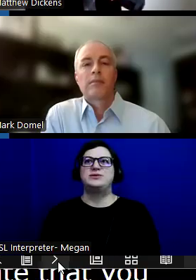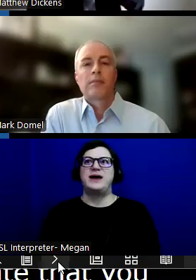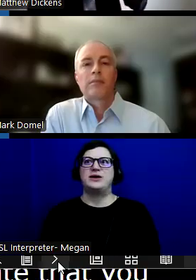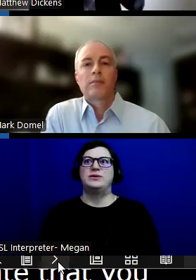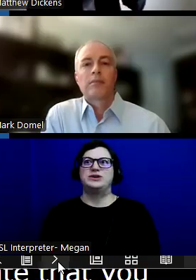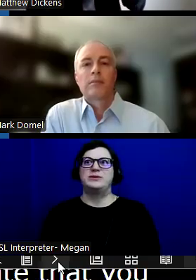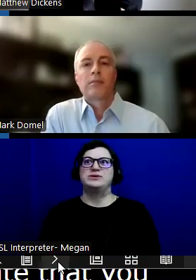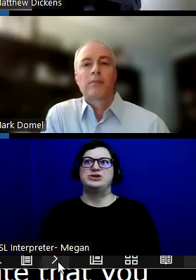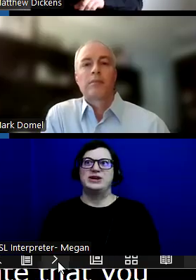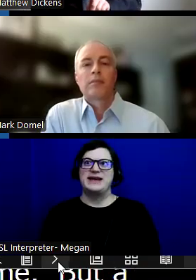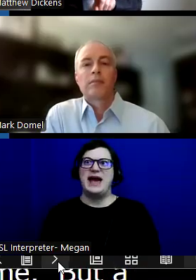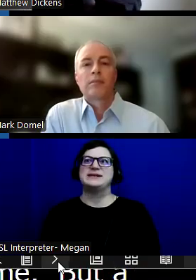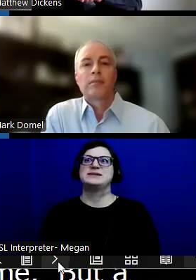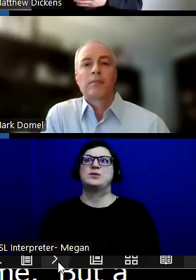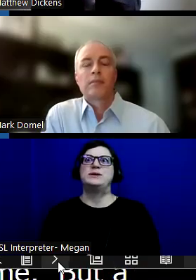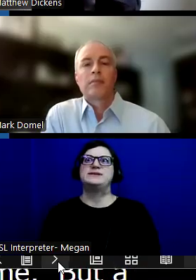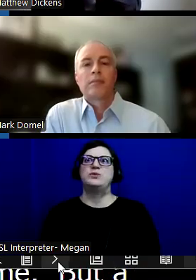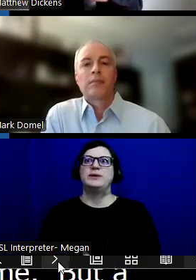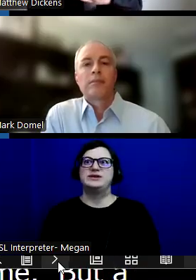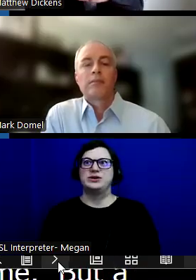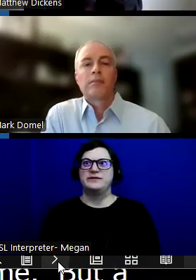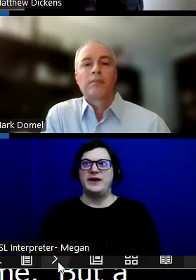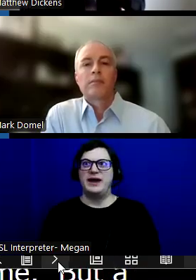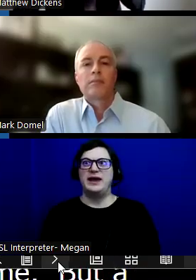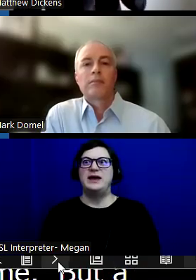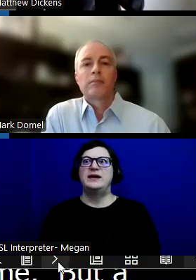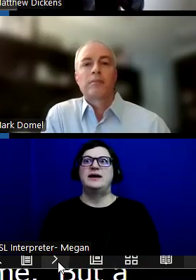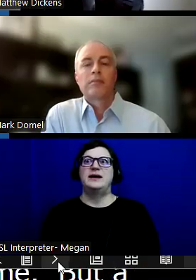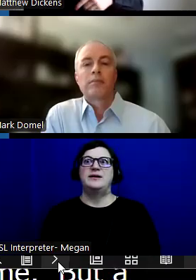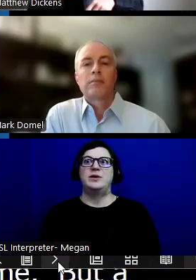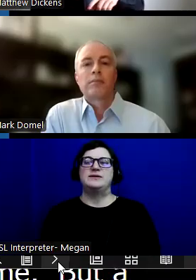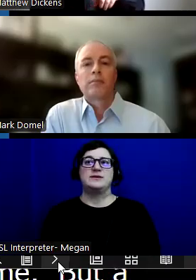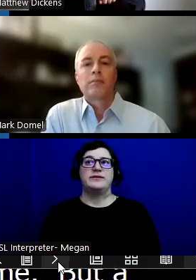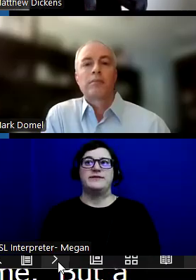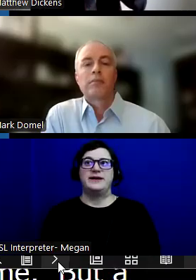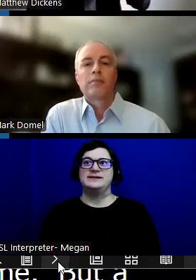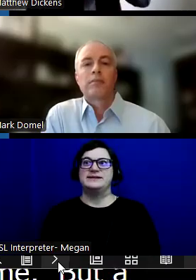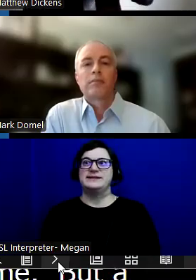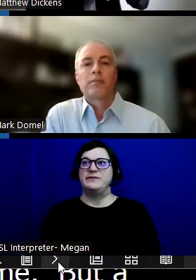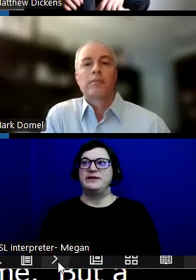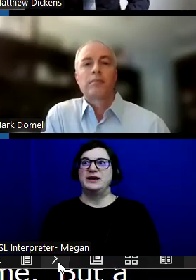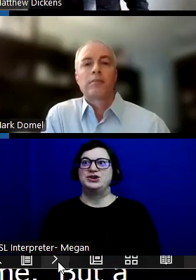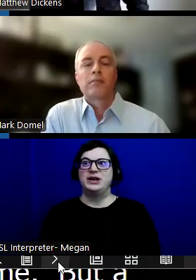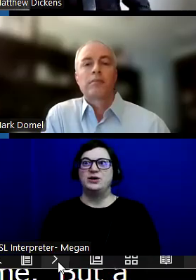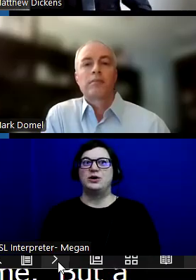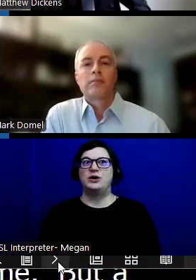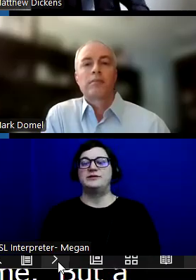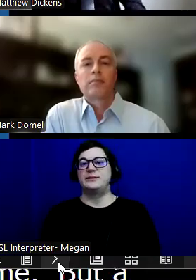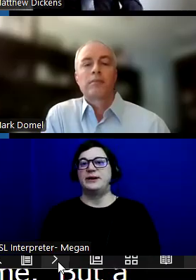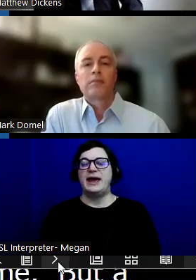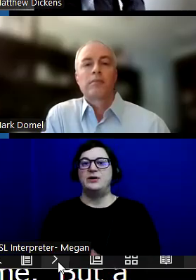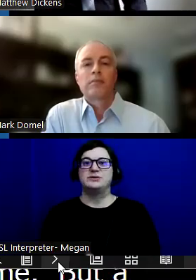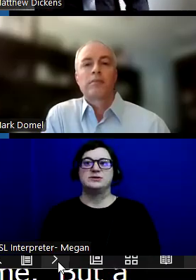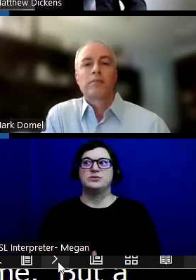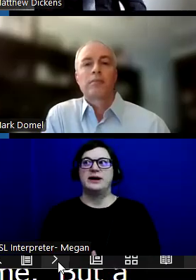Related to that question that was just asked, once they recertify, are the funds the same for the next year, or are there